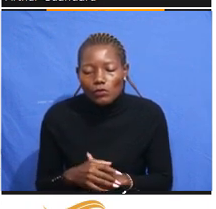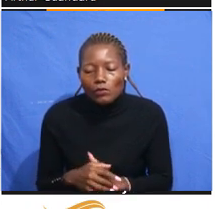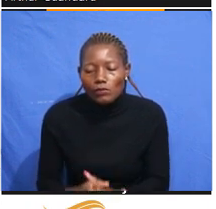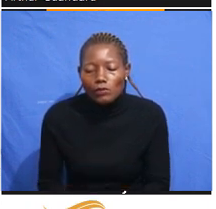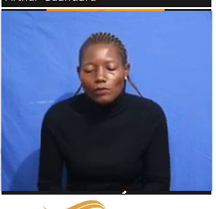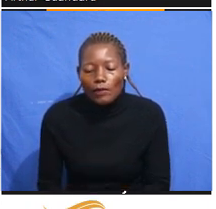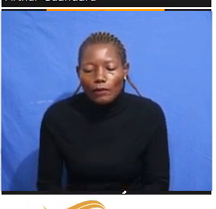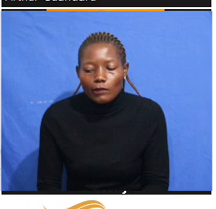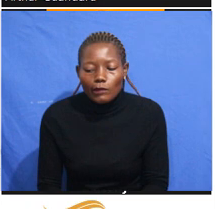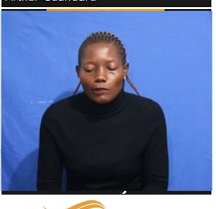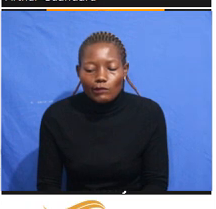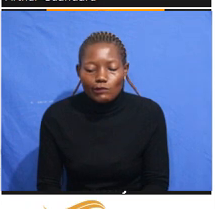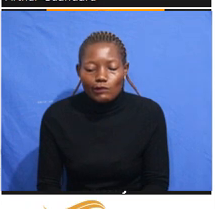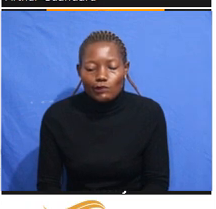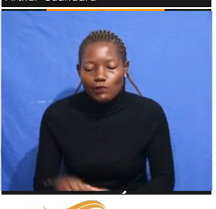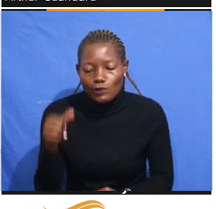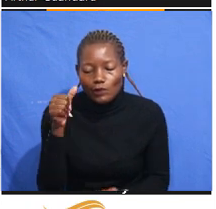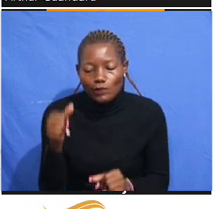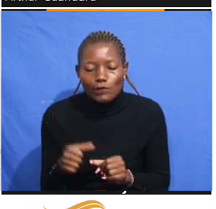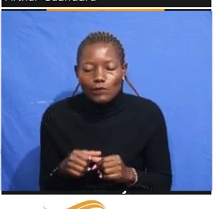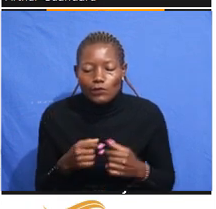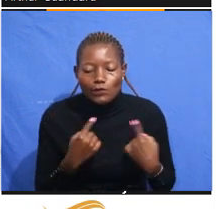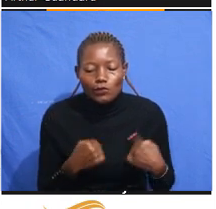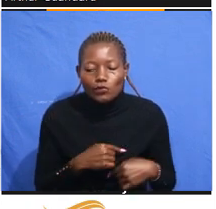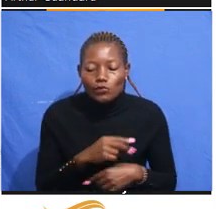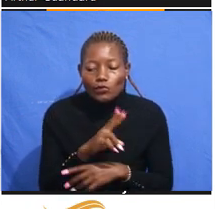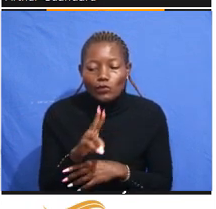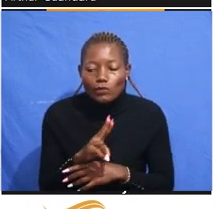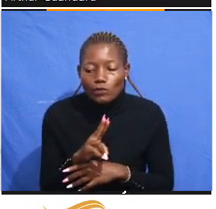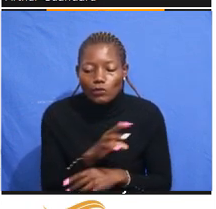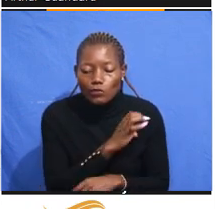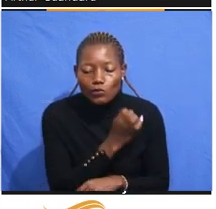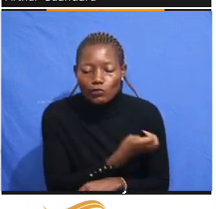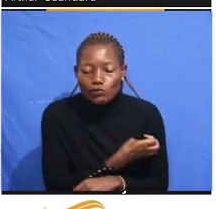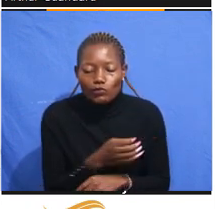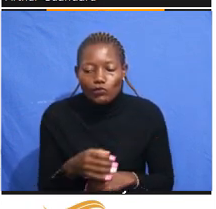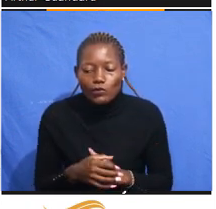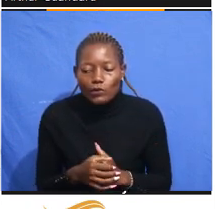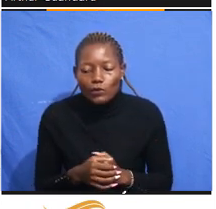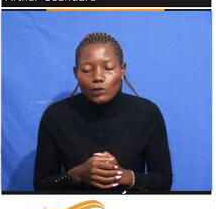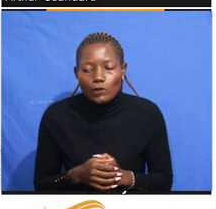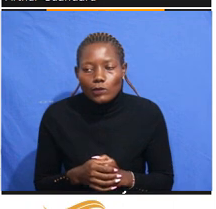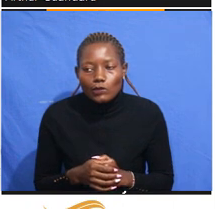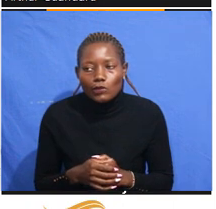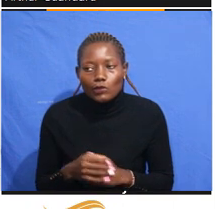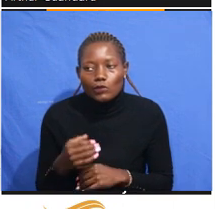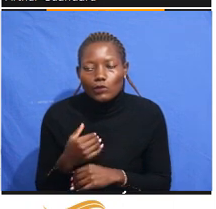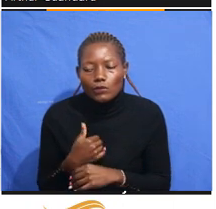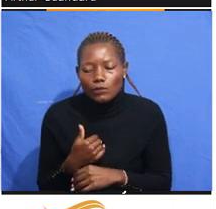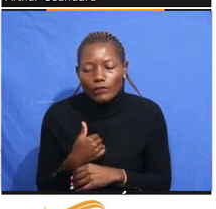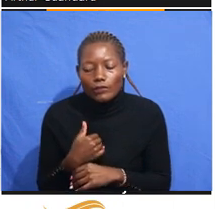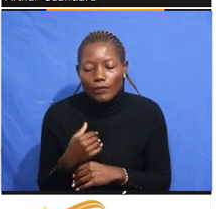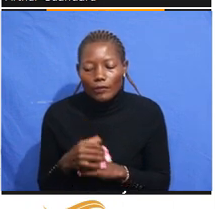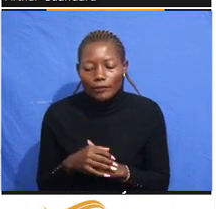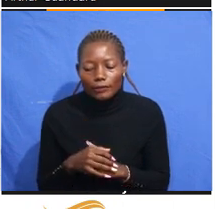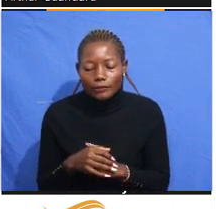of 1. Now remember, the heart uses energy. So I would not want a heart